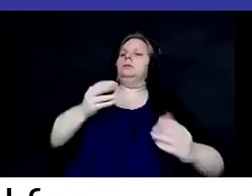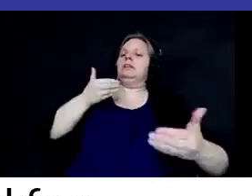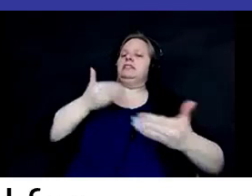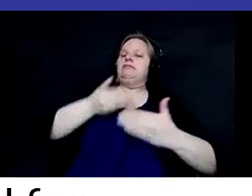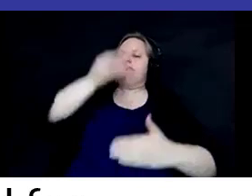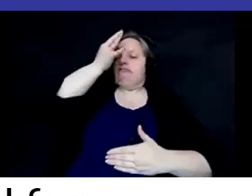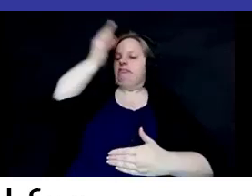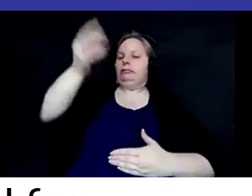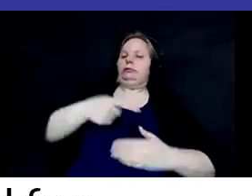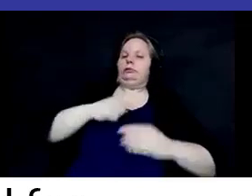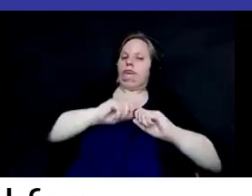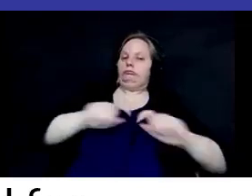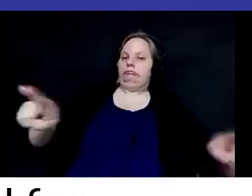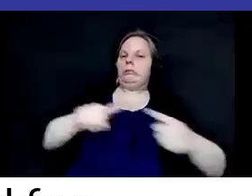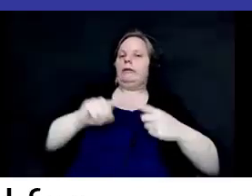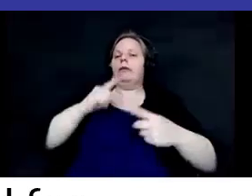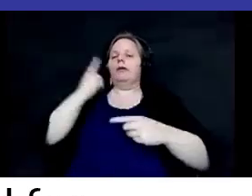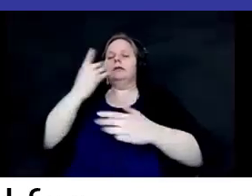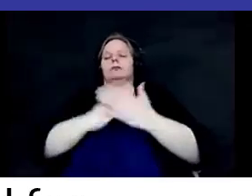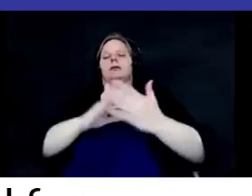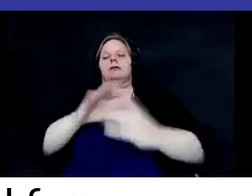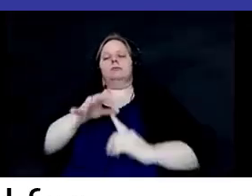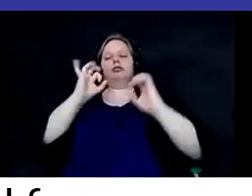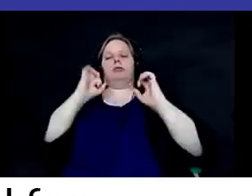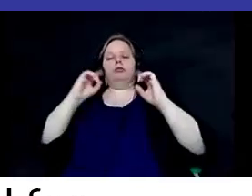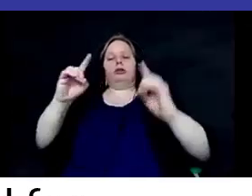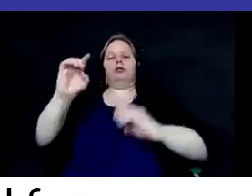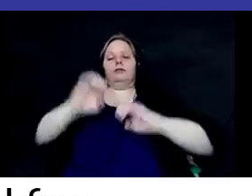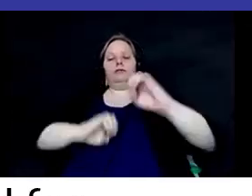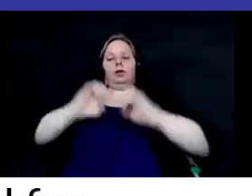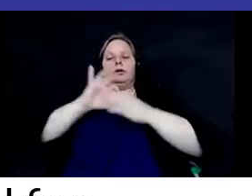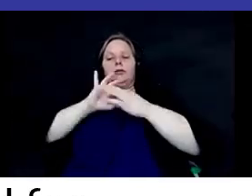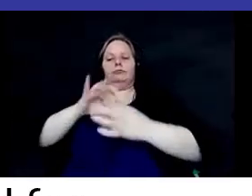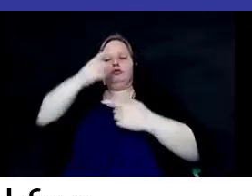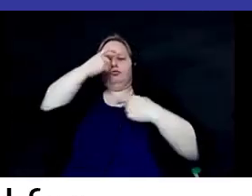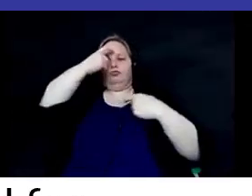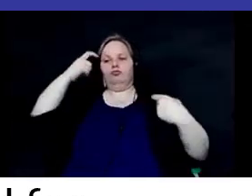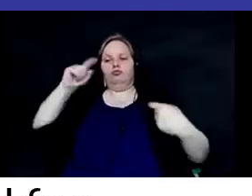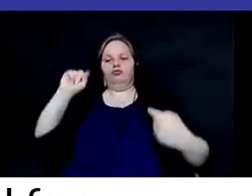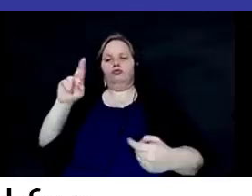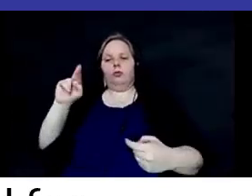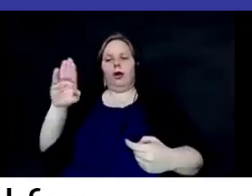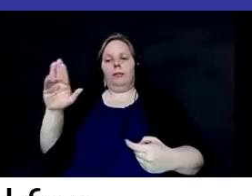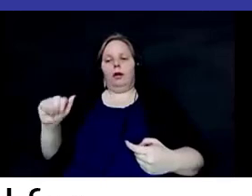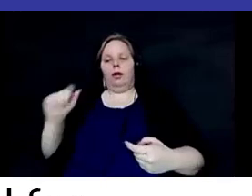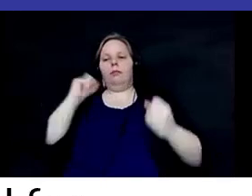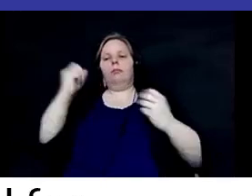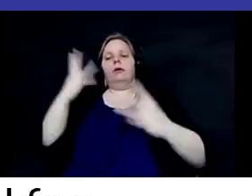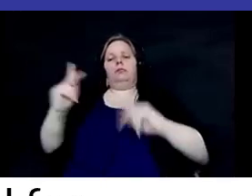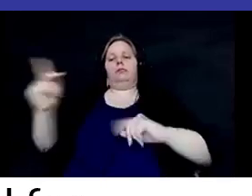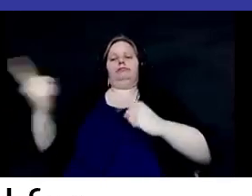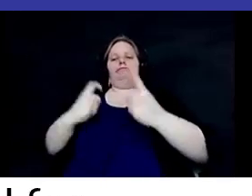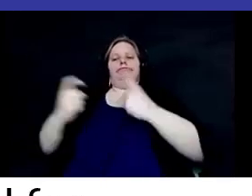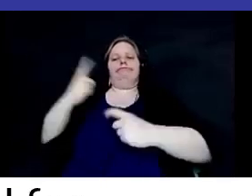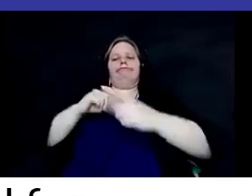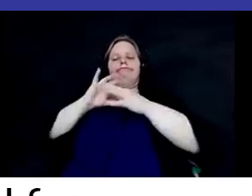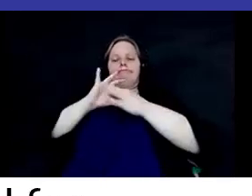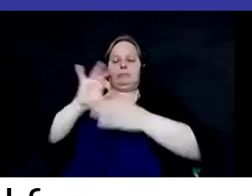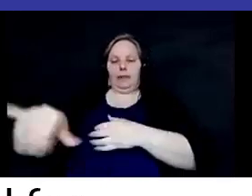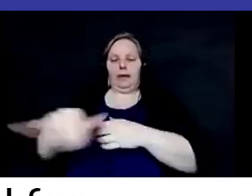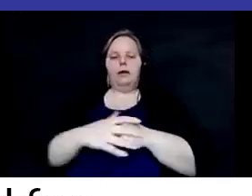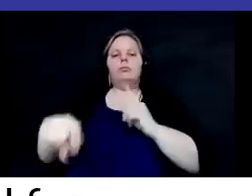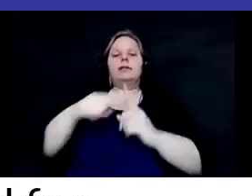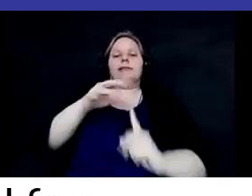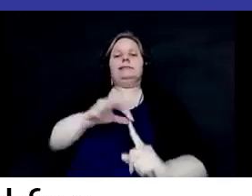special education. We get special education evaluations. We get a lot of questions about that, as well as determining the need for specially designed instruction. If you saw